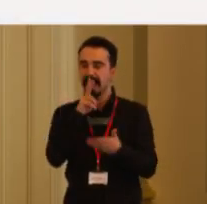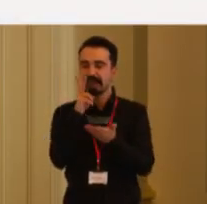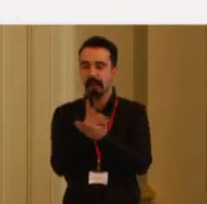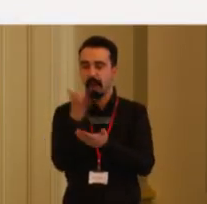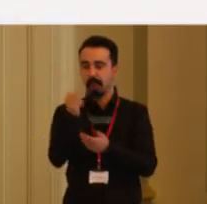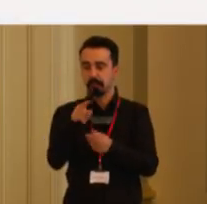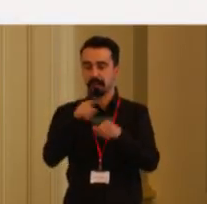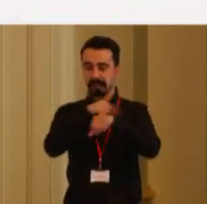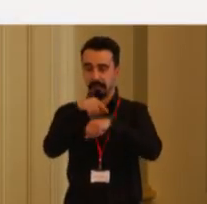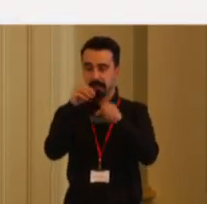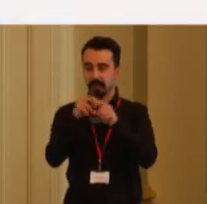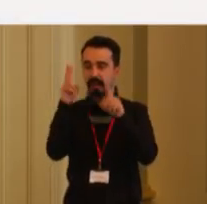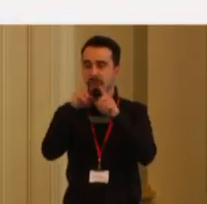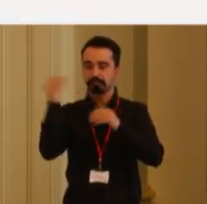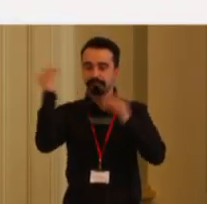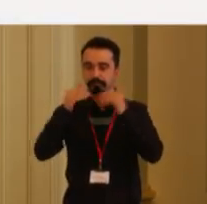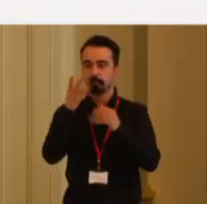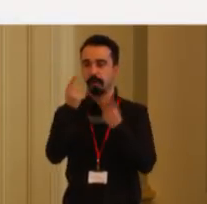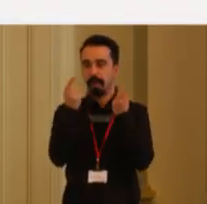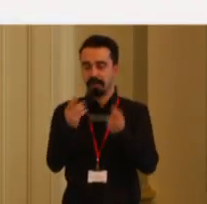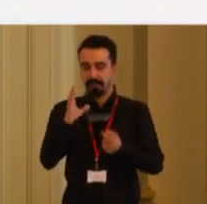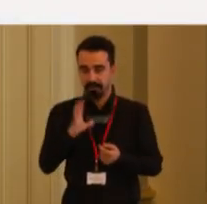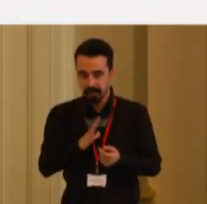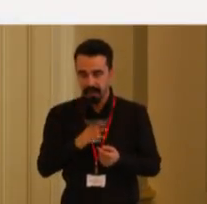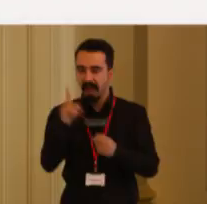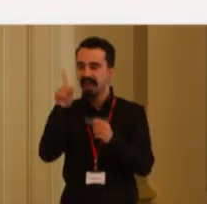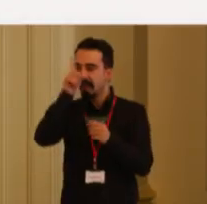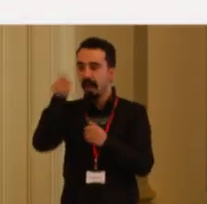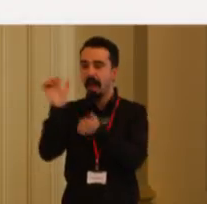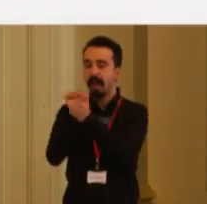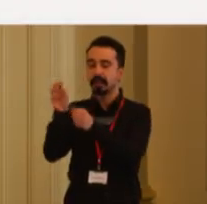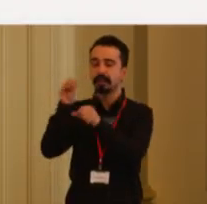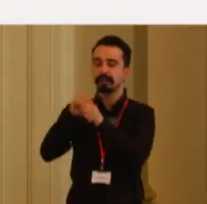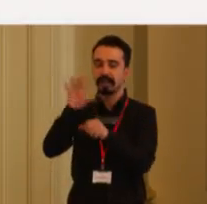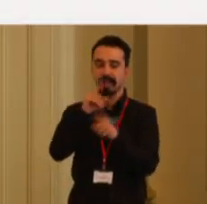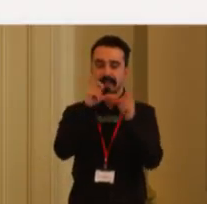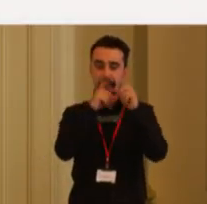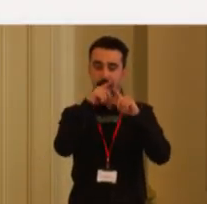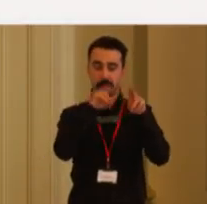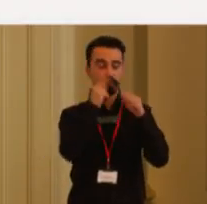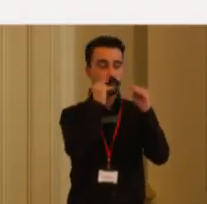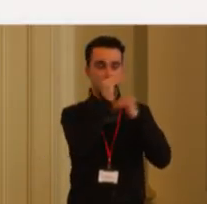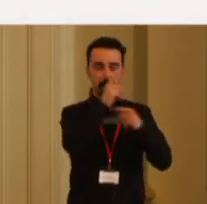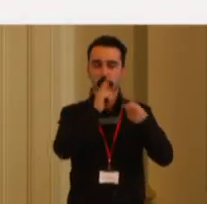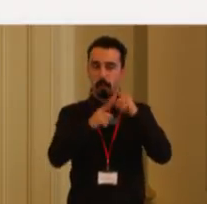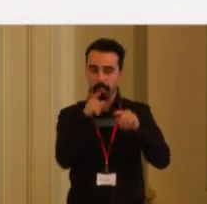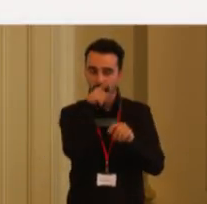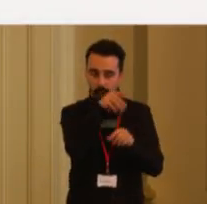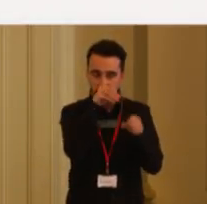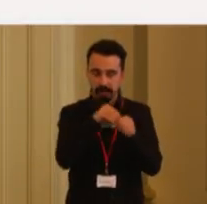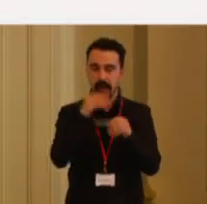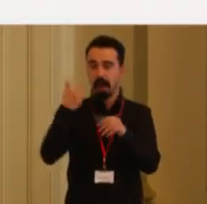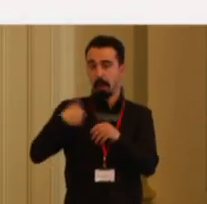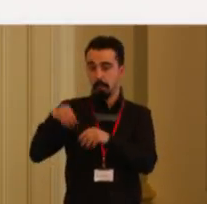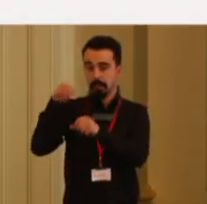plans is low participation in decision-making process. It's not only limited to families, but in